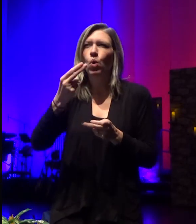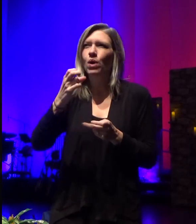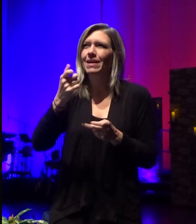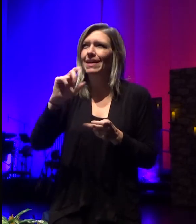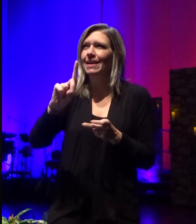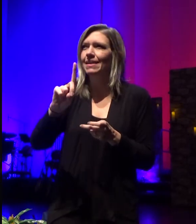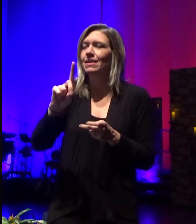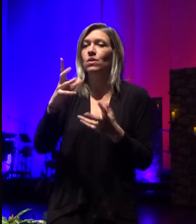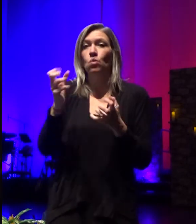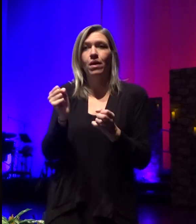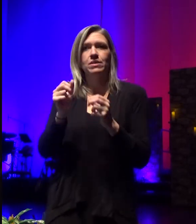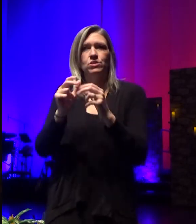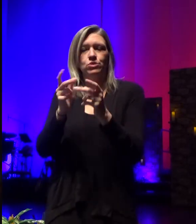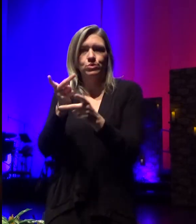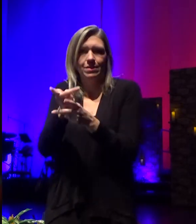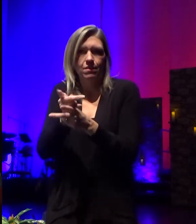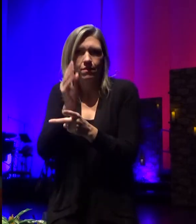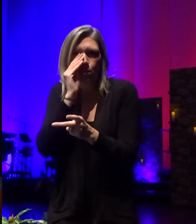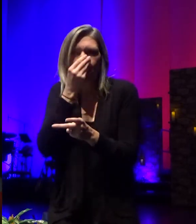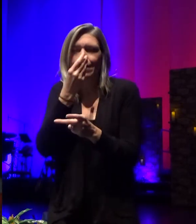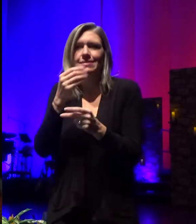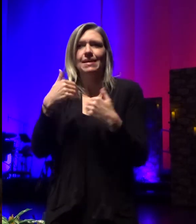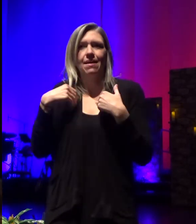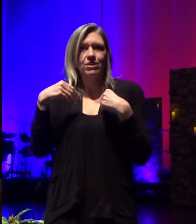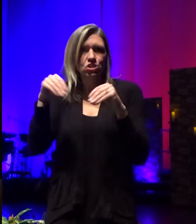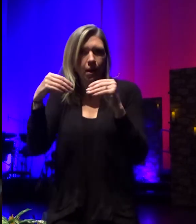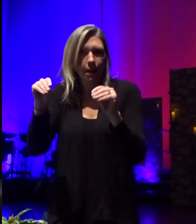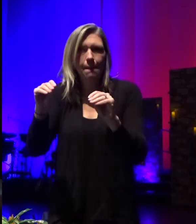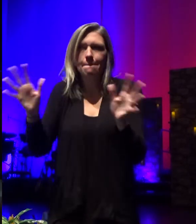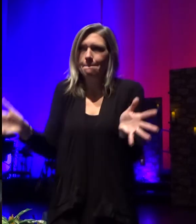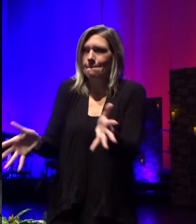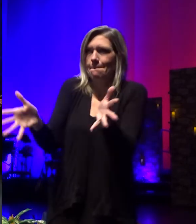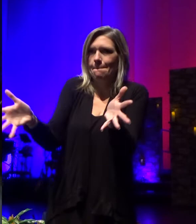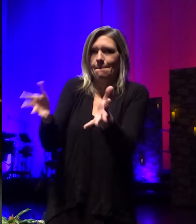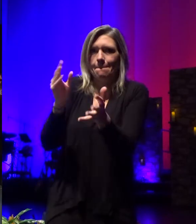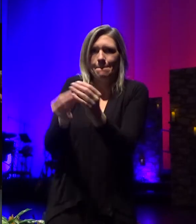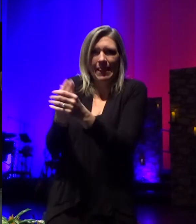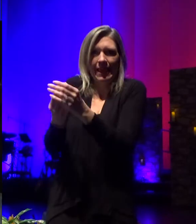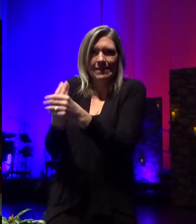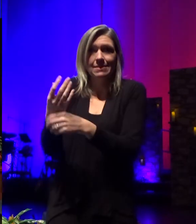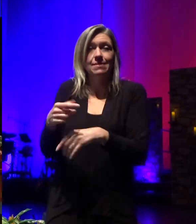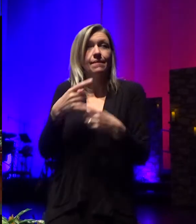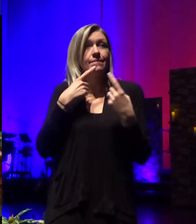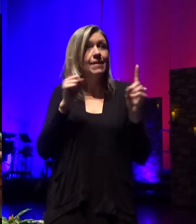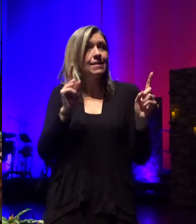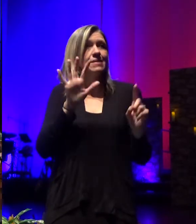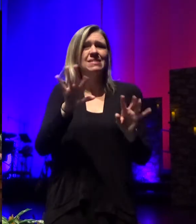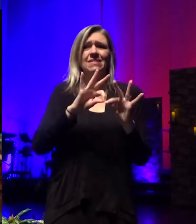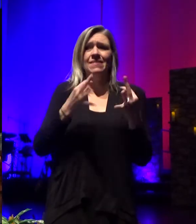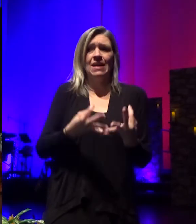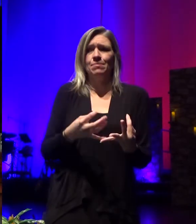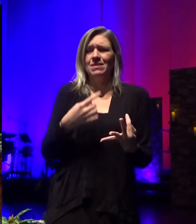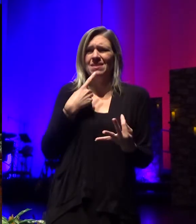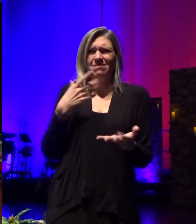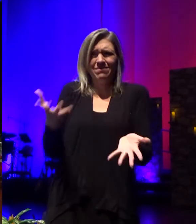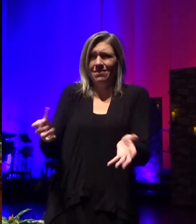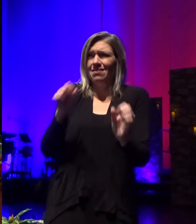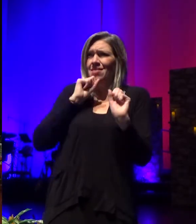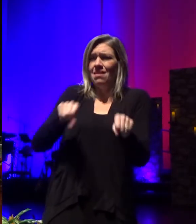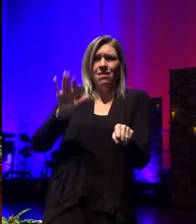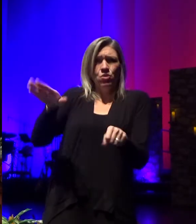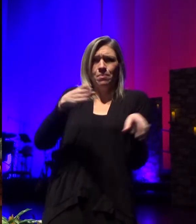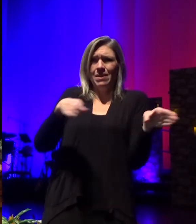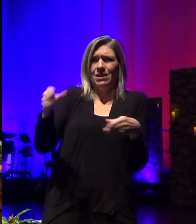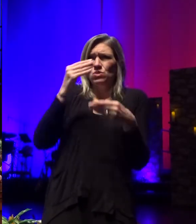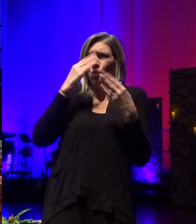have a shop and a greenhouse to do that. Finally, his family told him, "We'd love for you to do that. We don't care about all this stuff you've piled up